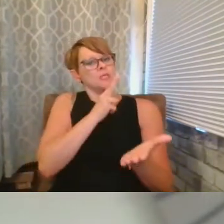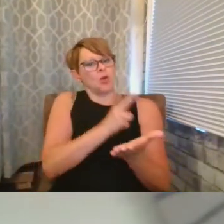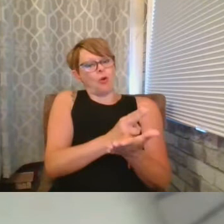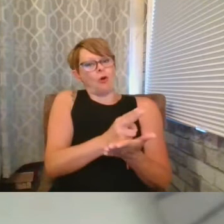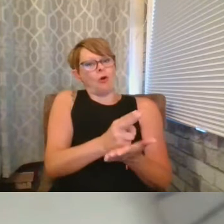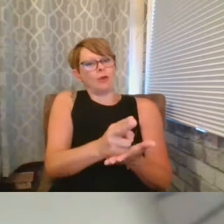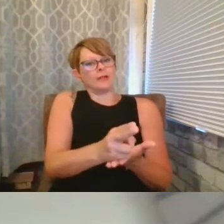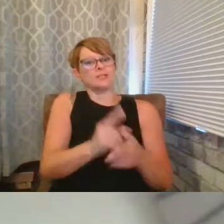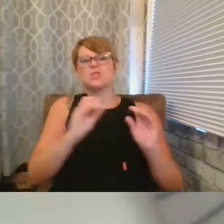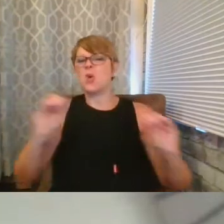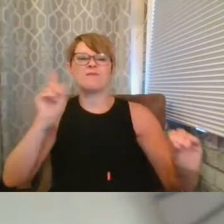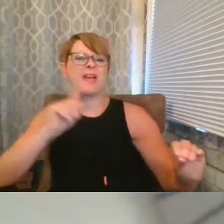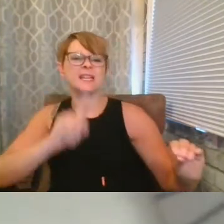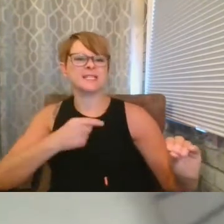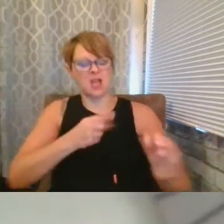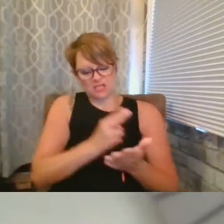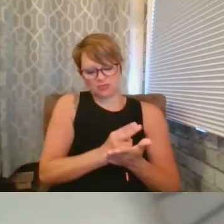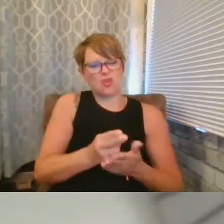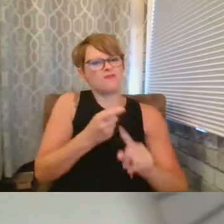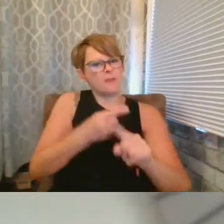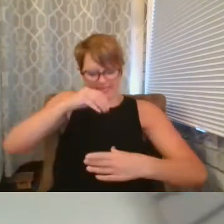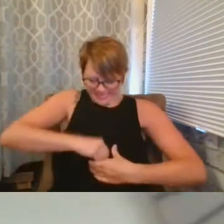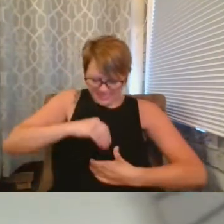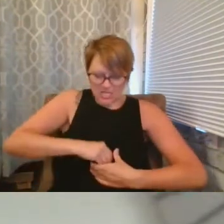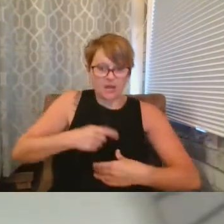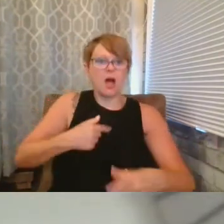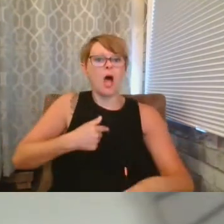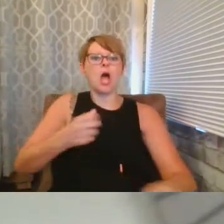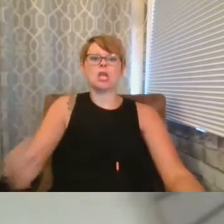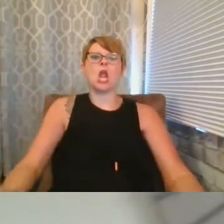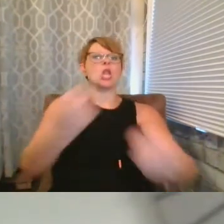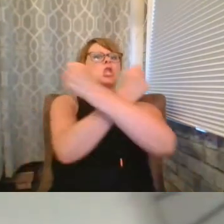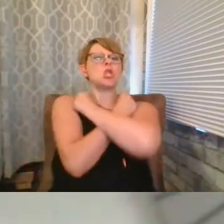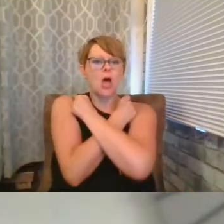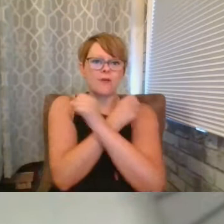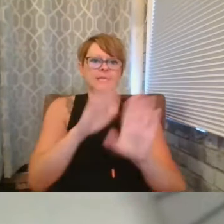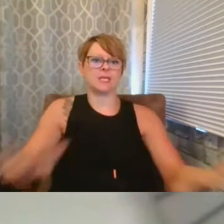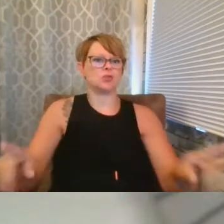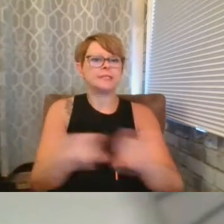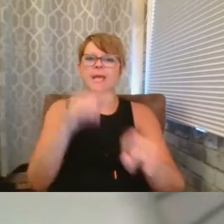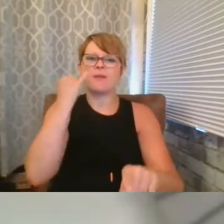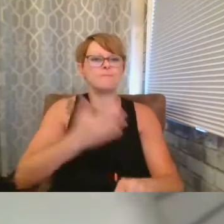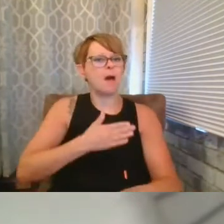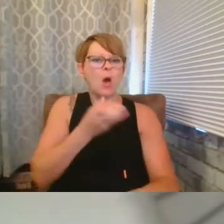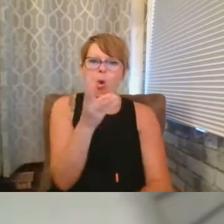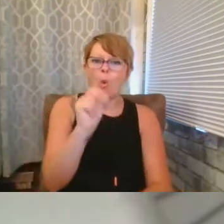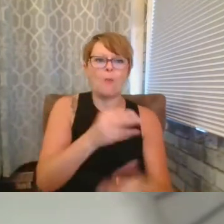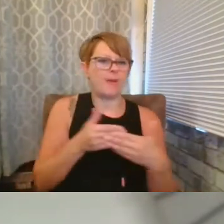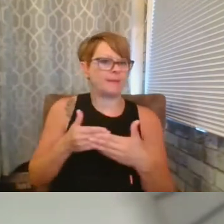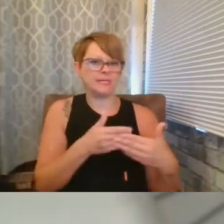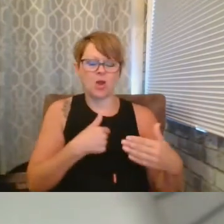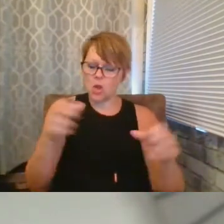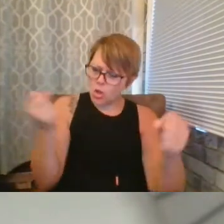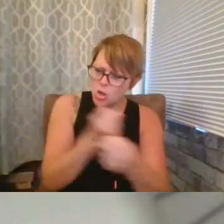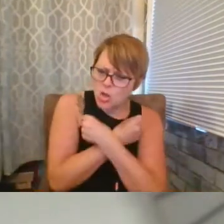fakeness. So, and I love the children, love as if it is my own child. So then people believed in